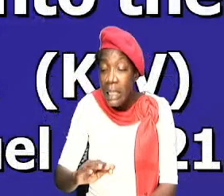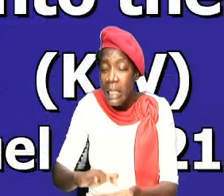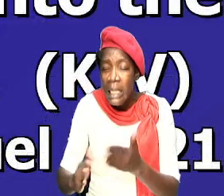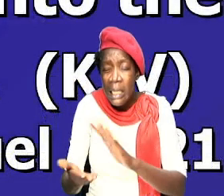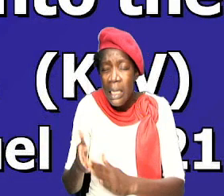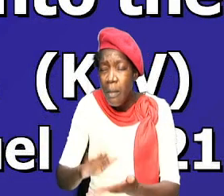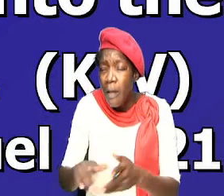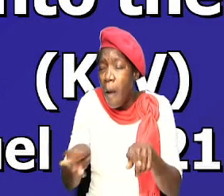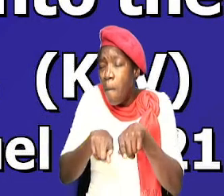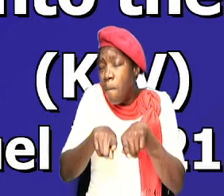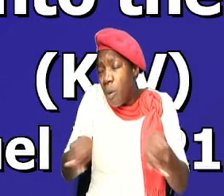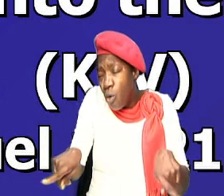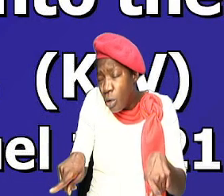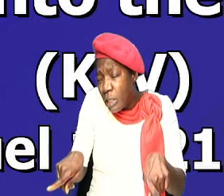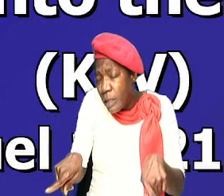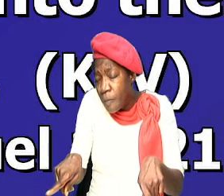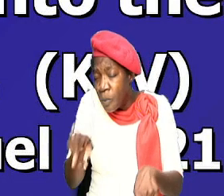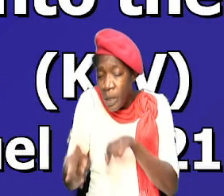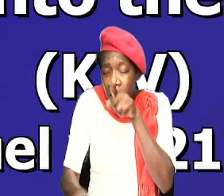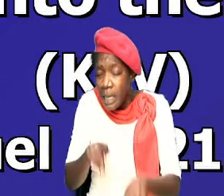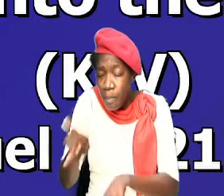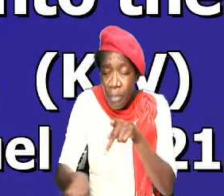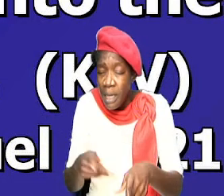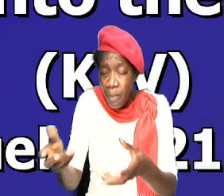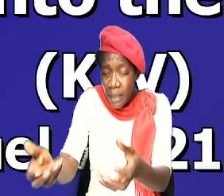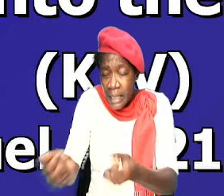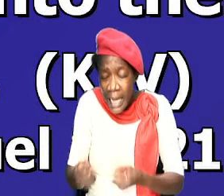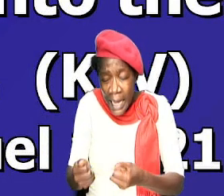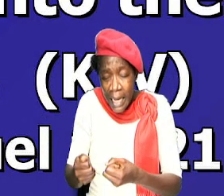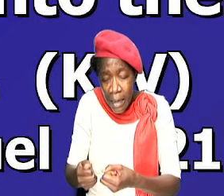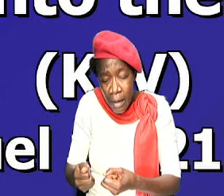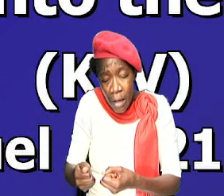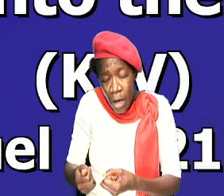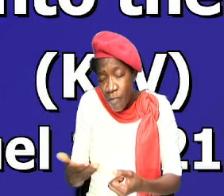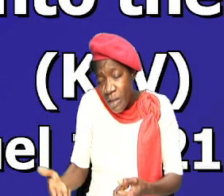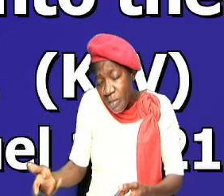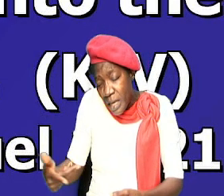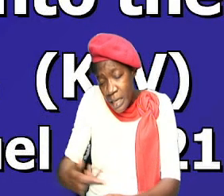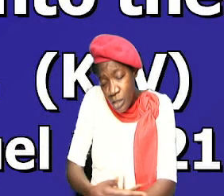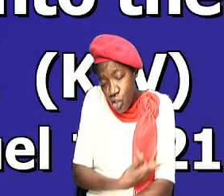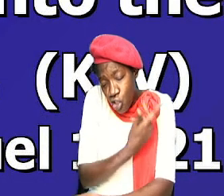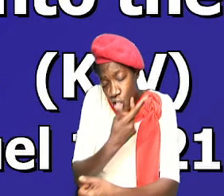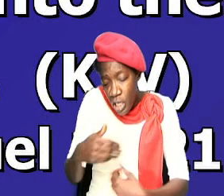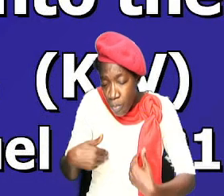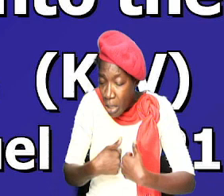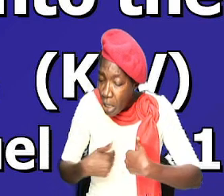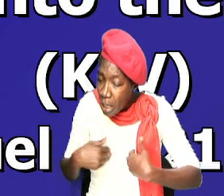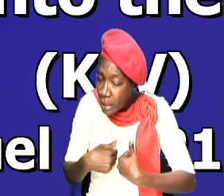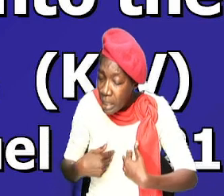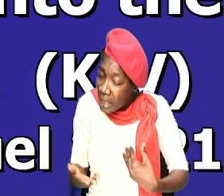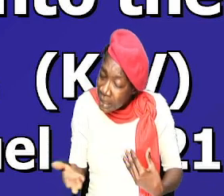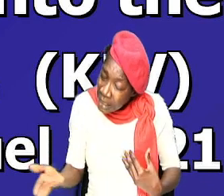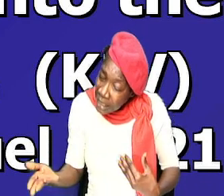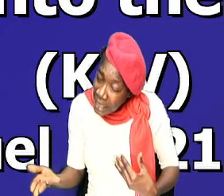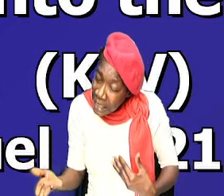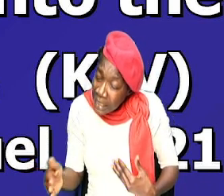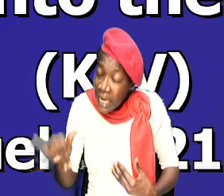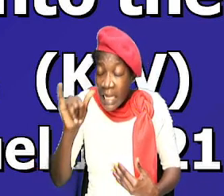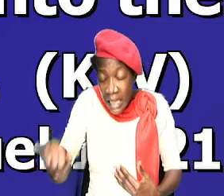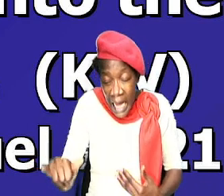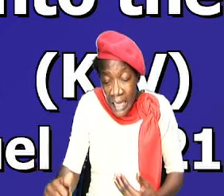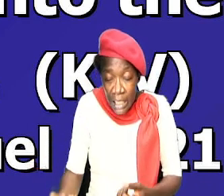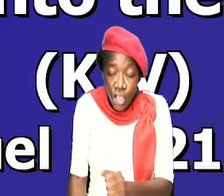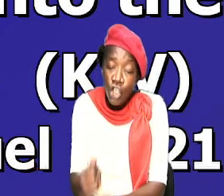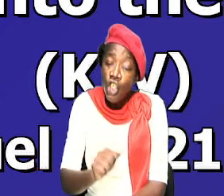the people took of the spoils, sheep and oxen, the chief of the things which should have been utterly destroyed,